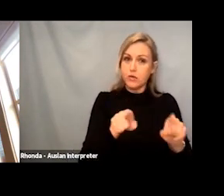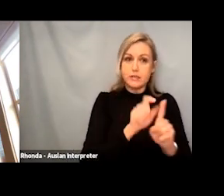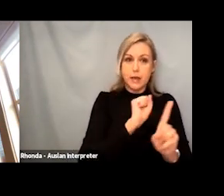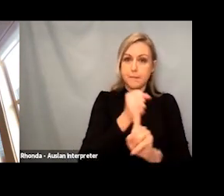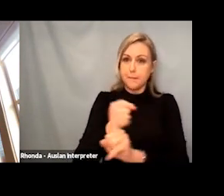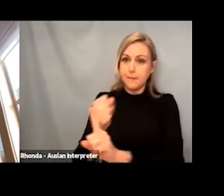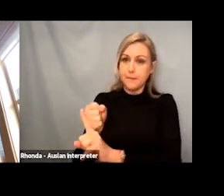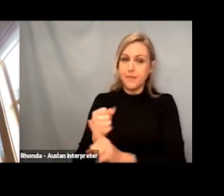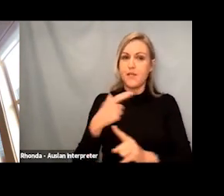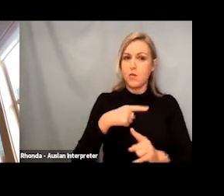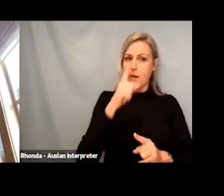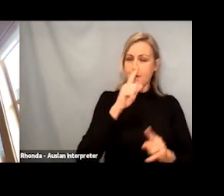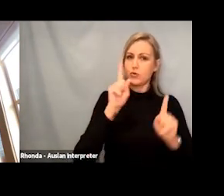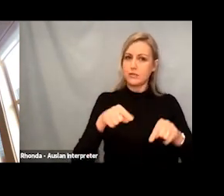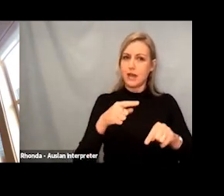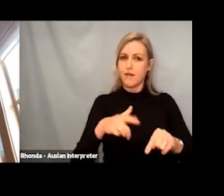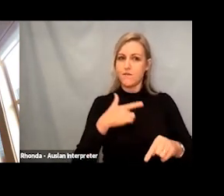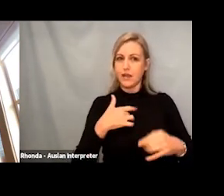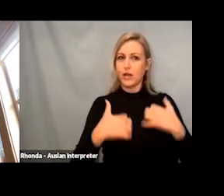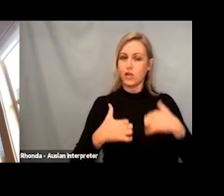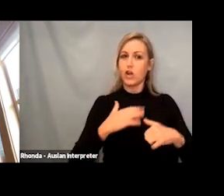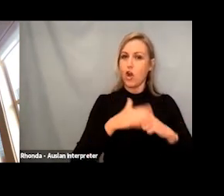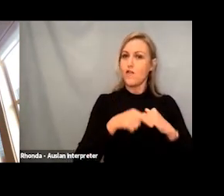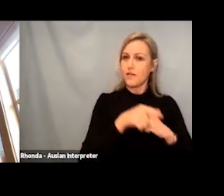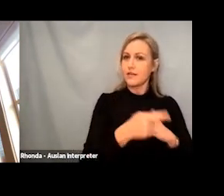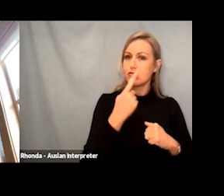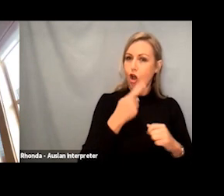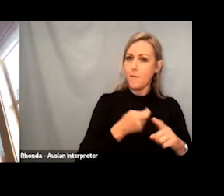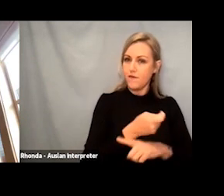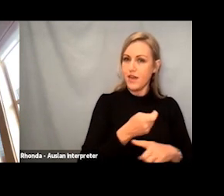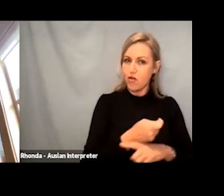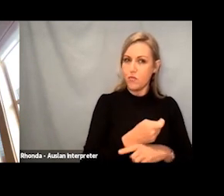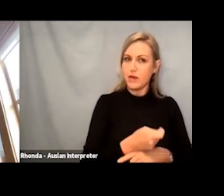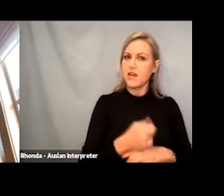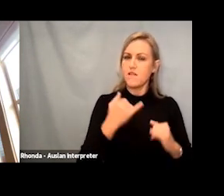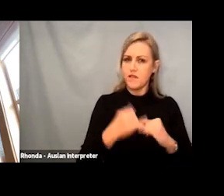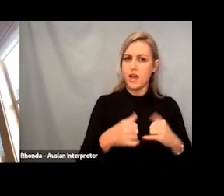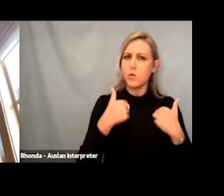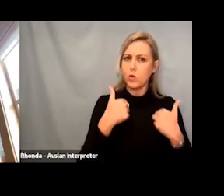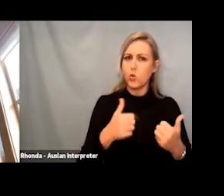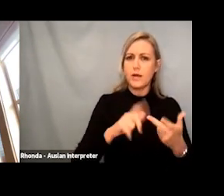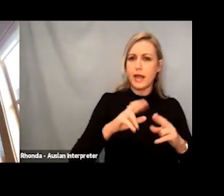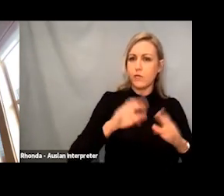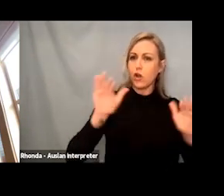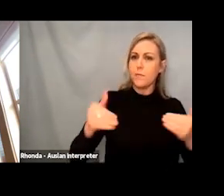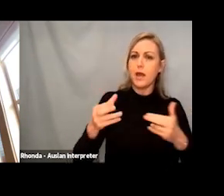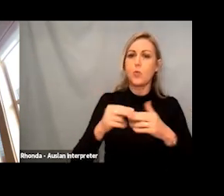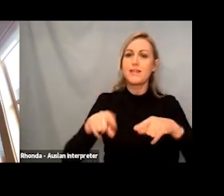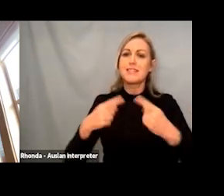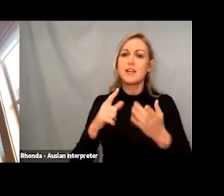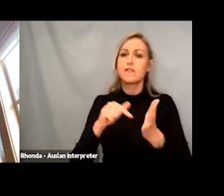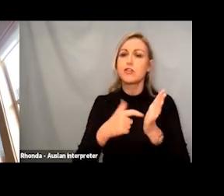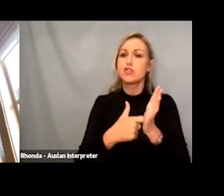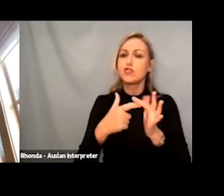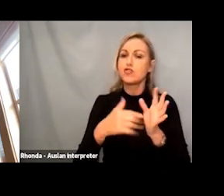excited about psychedelic therapy, that, these are big pluses when we compare them with other treatments, whether